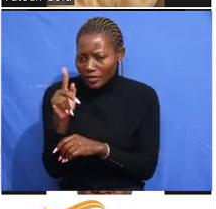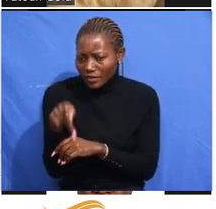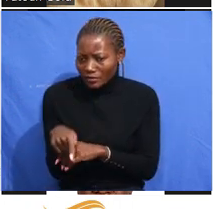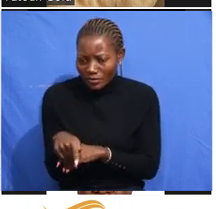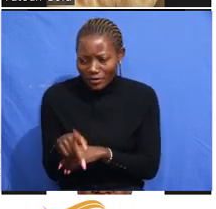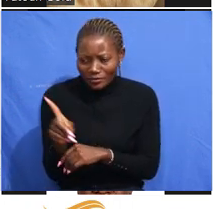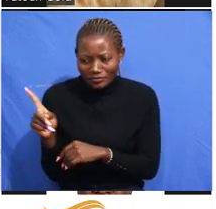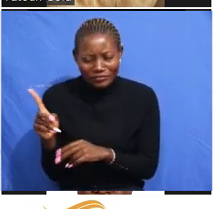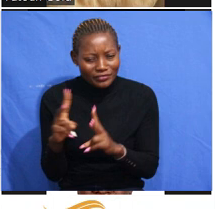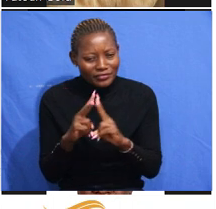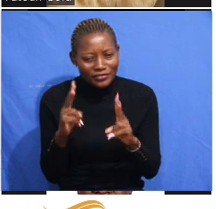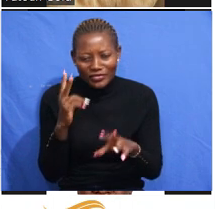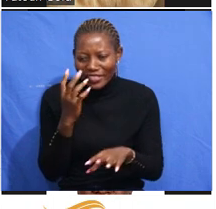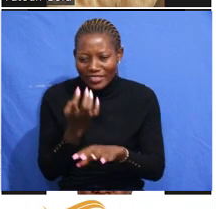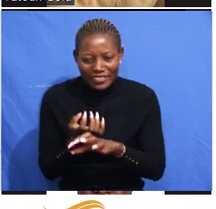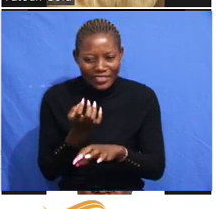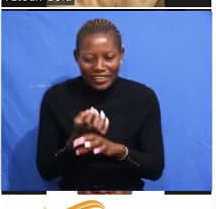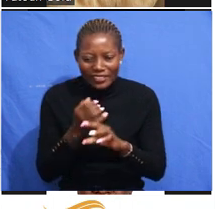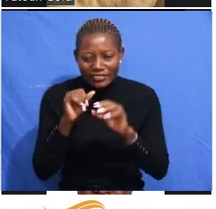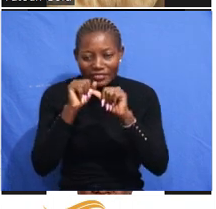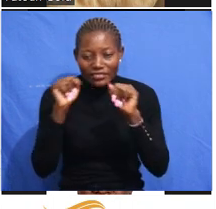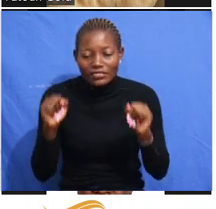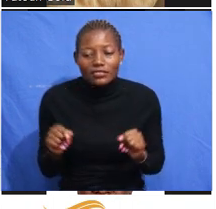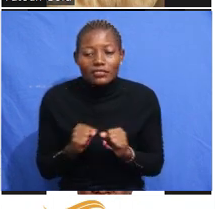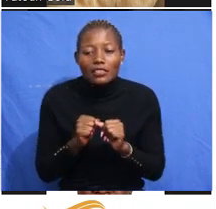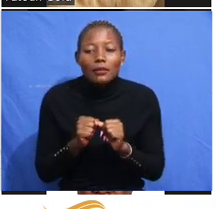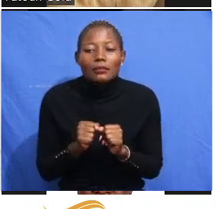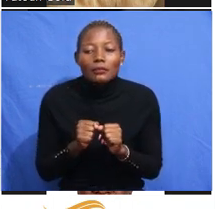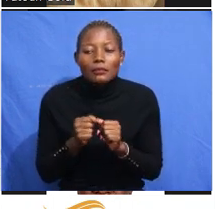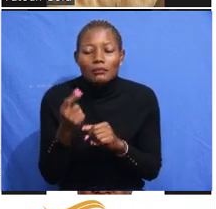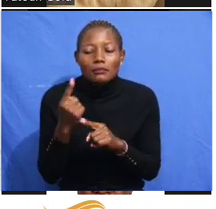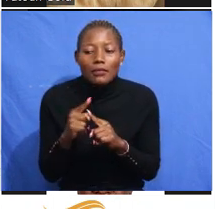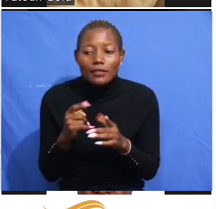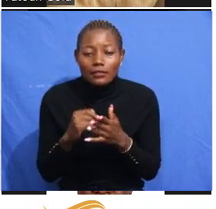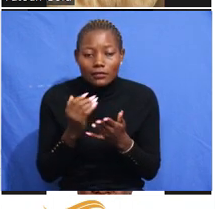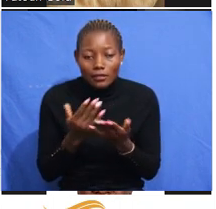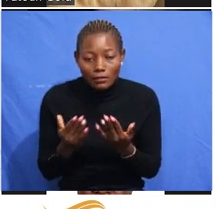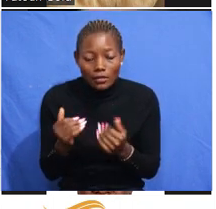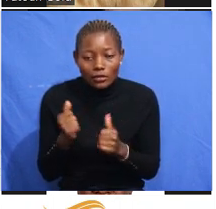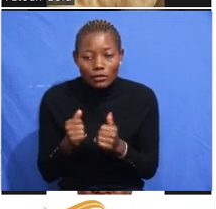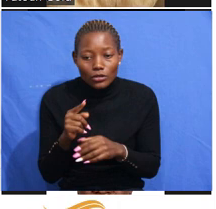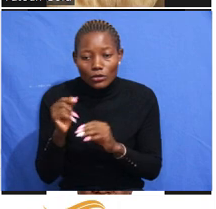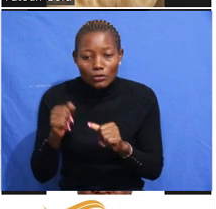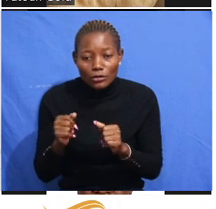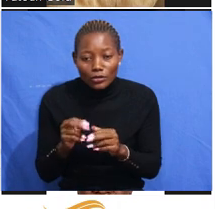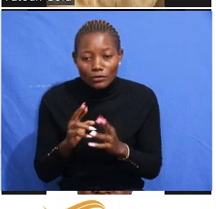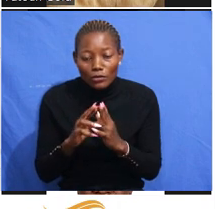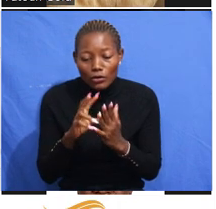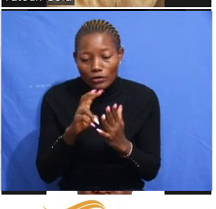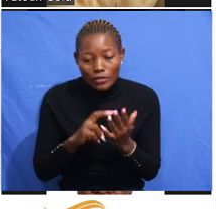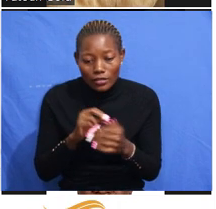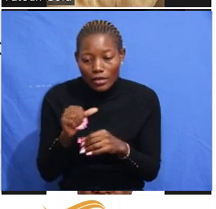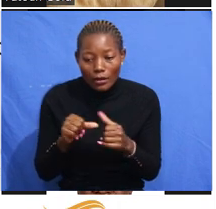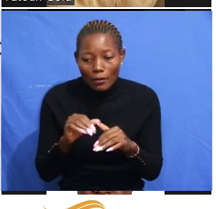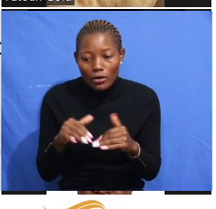It's a very complex system that can, but it's something that you can read about in terms of just the way